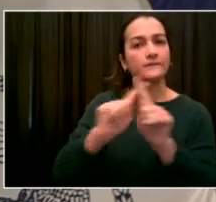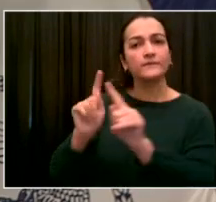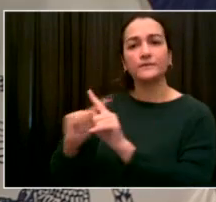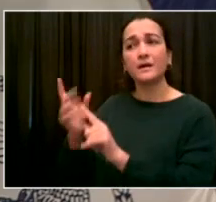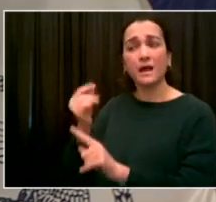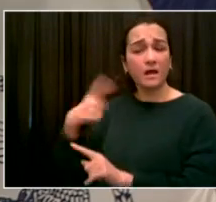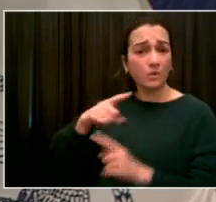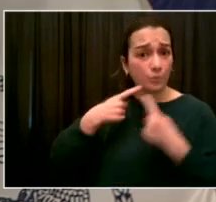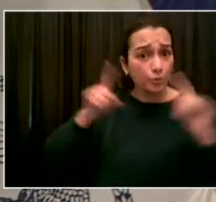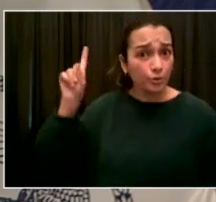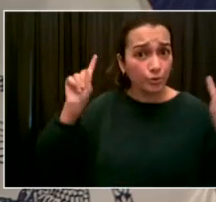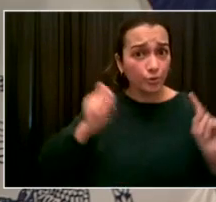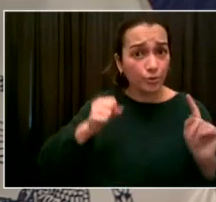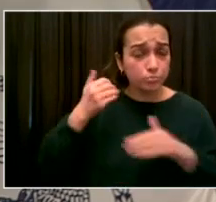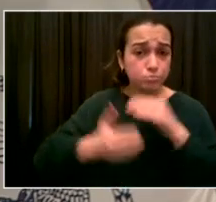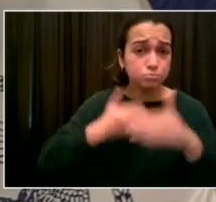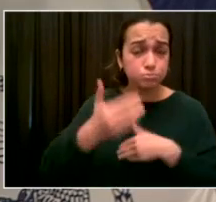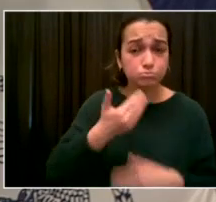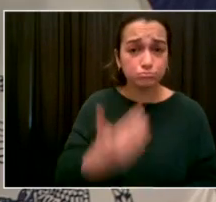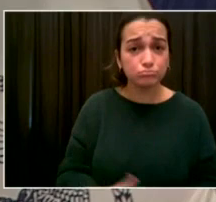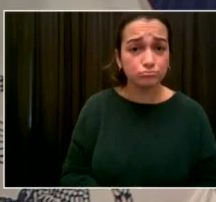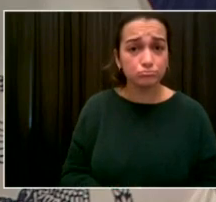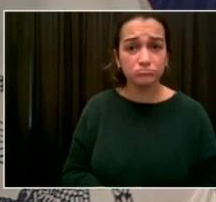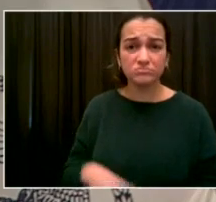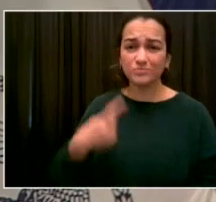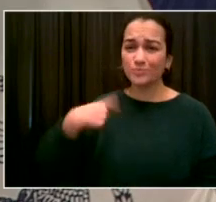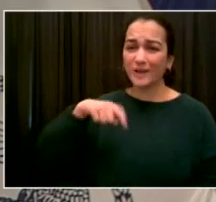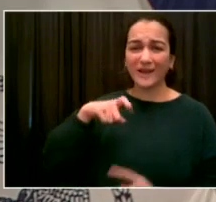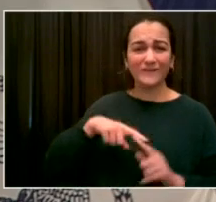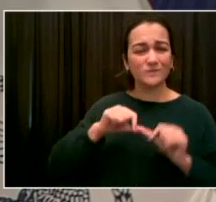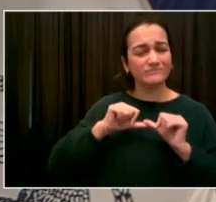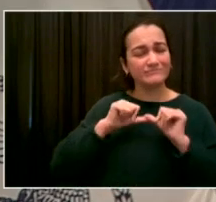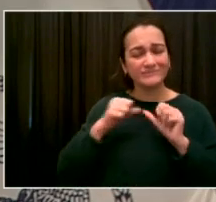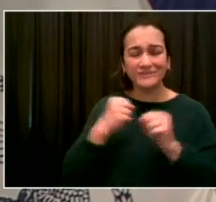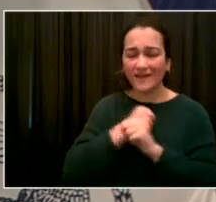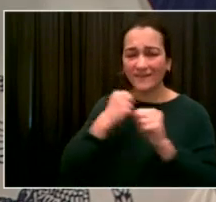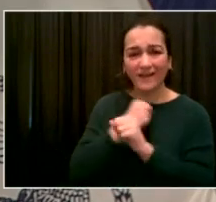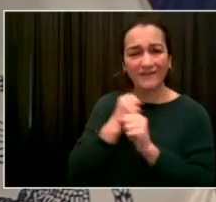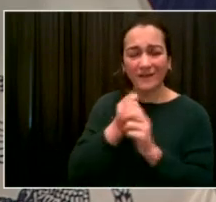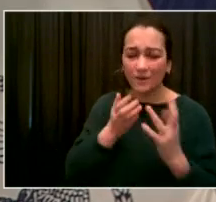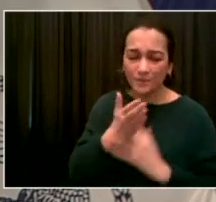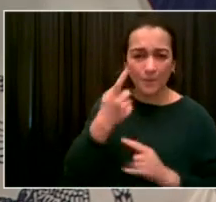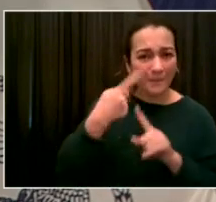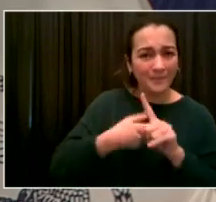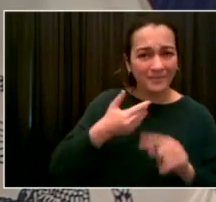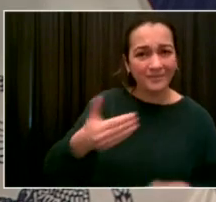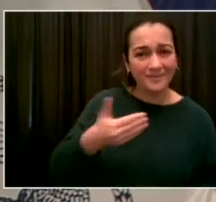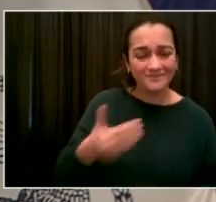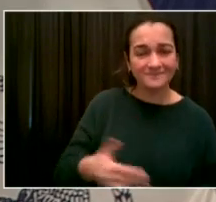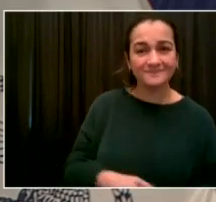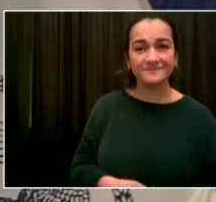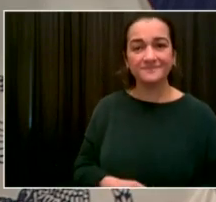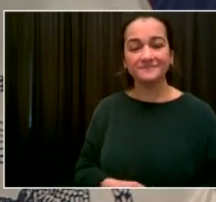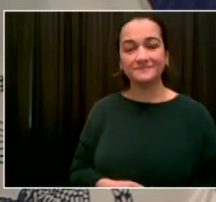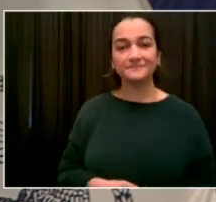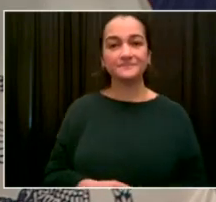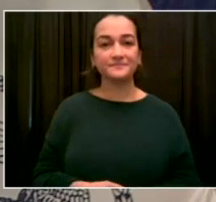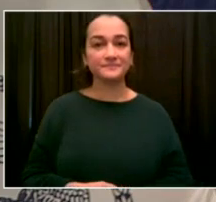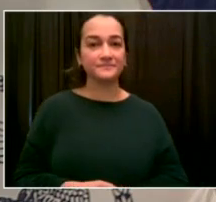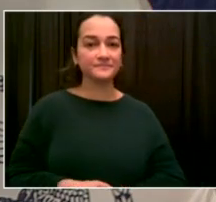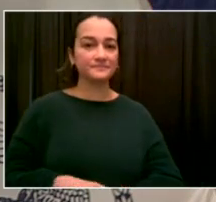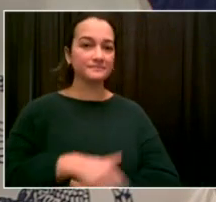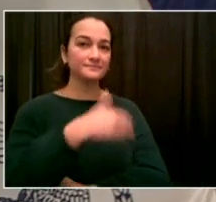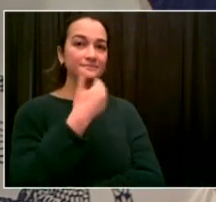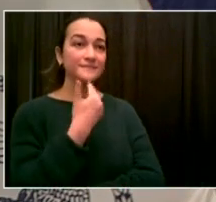few weeks, but we're going to get through it. Go ahead, Paul. Thank you for that, sir. And regarding our reporting at the NYC